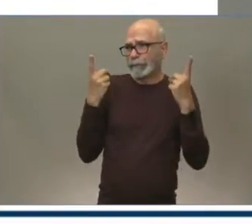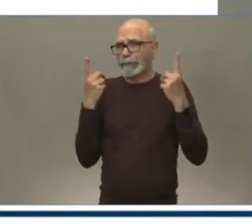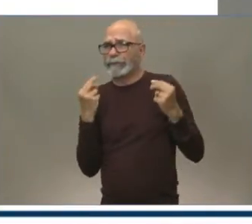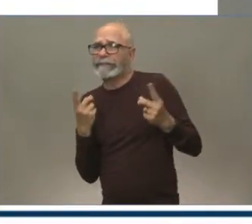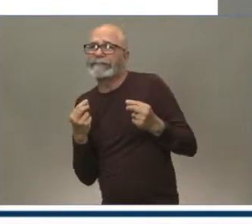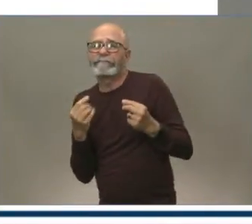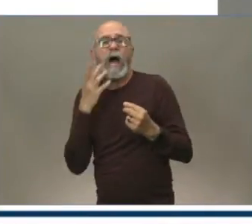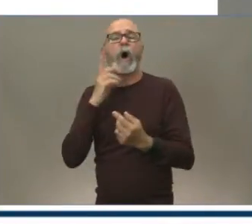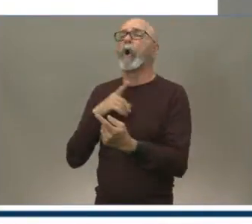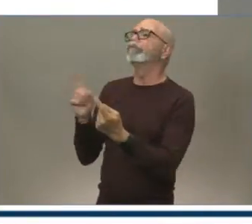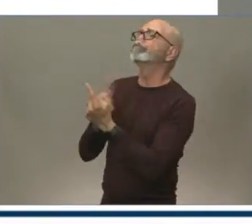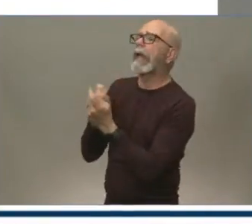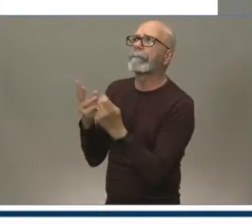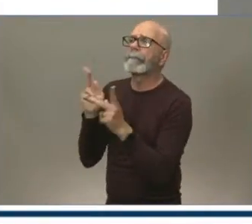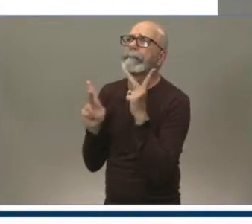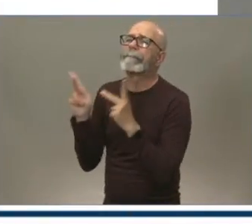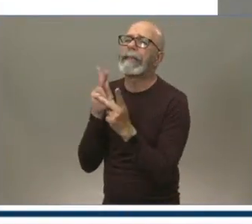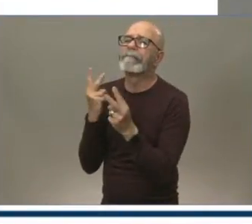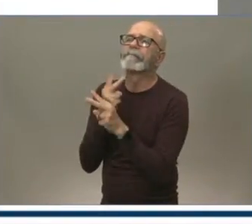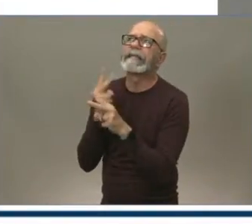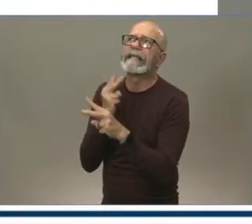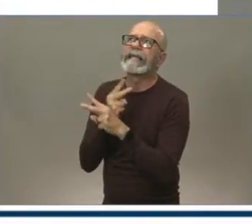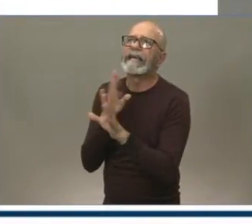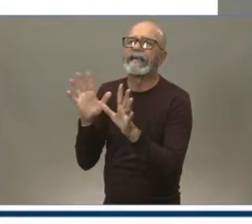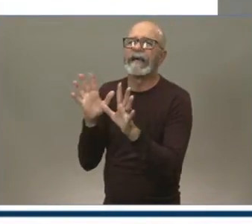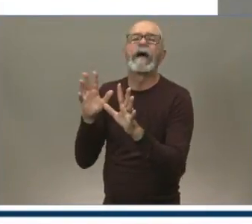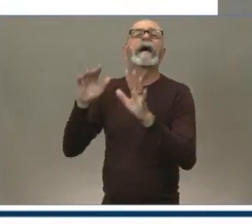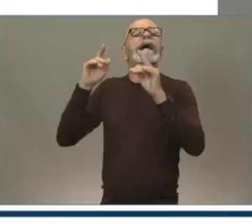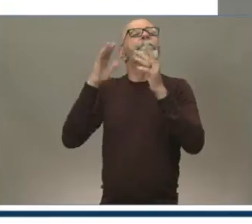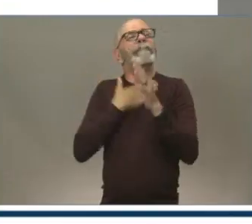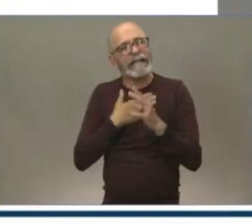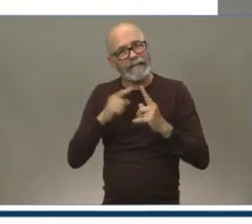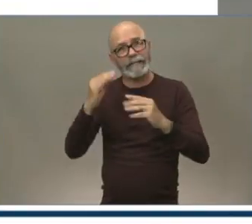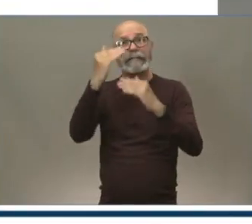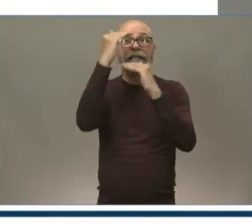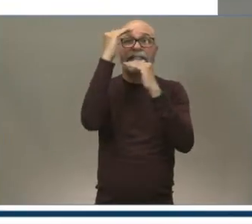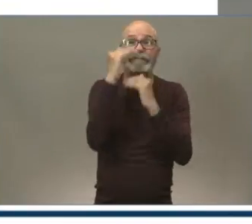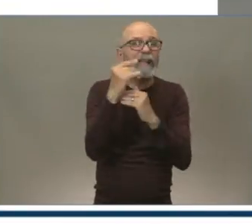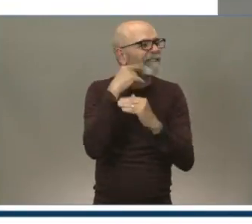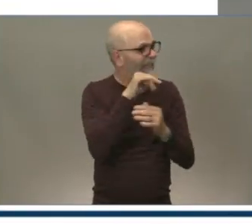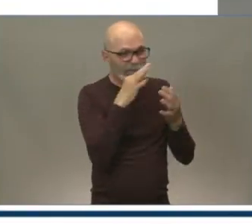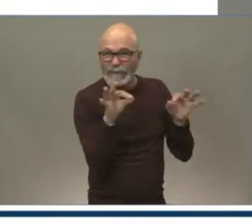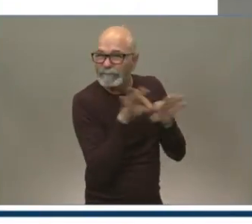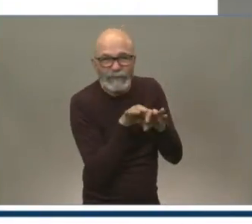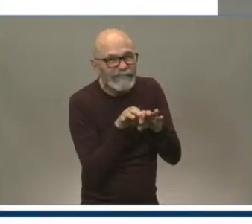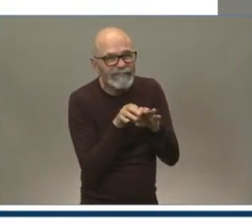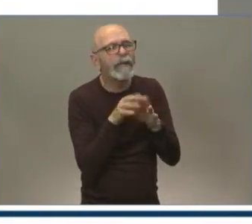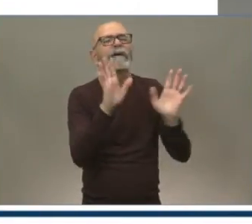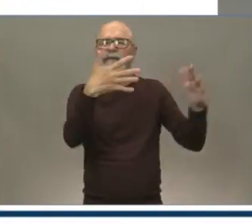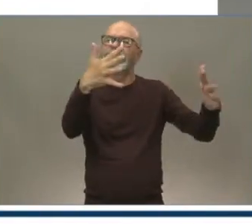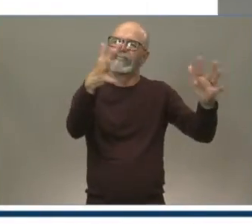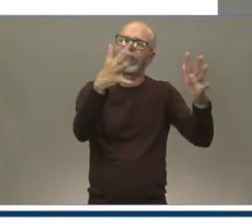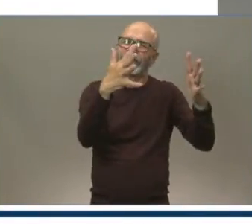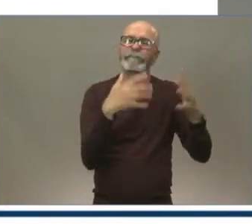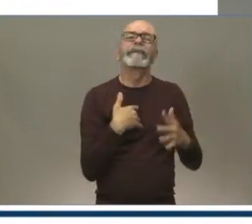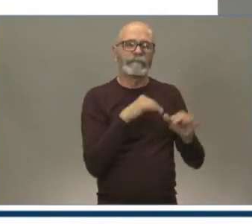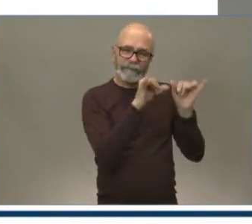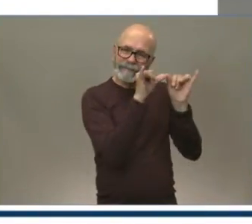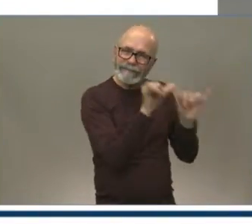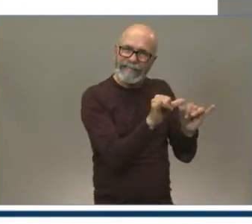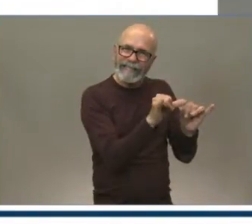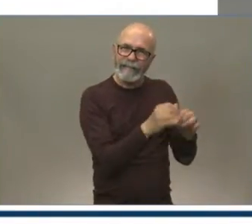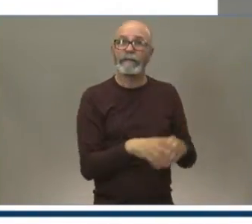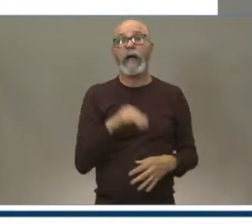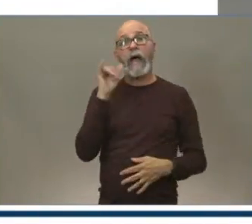social contacts. Stop doing things that are not necessary. Stay home when you're unwell, even if you may have just one mild